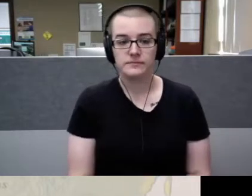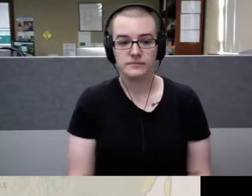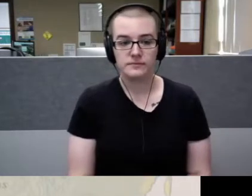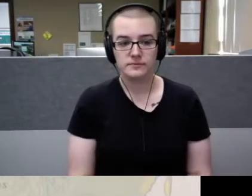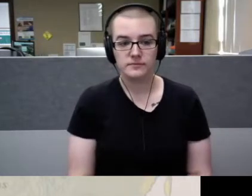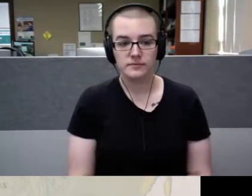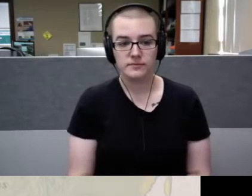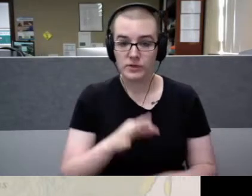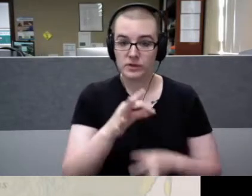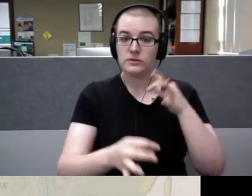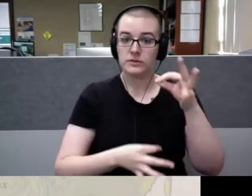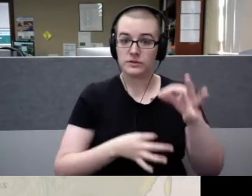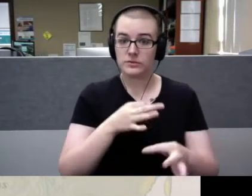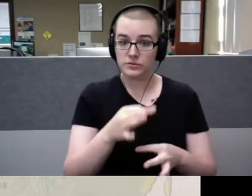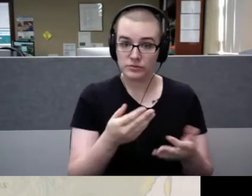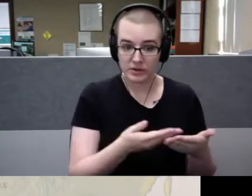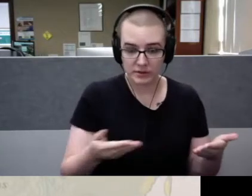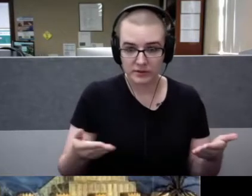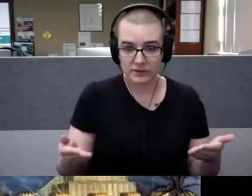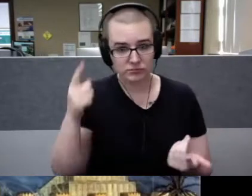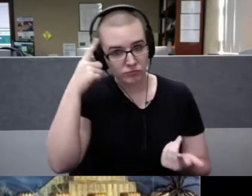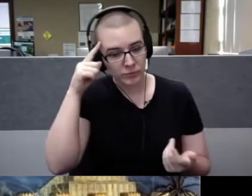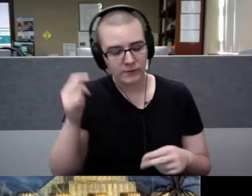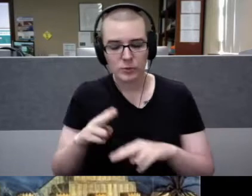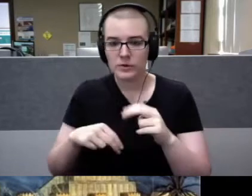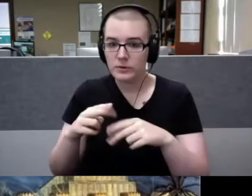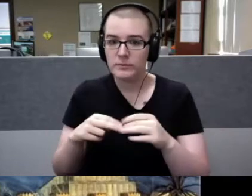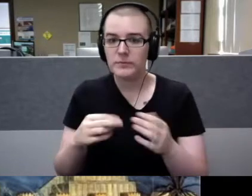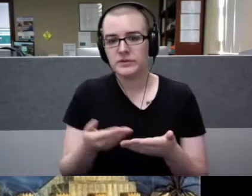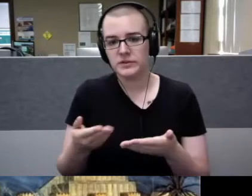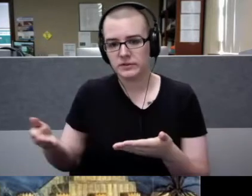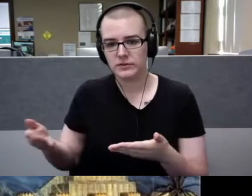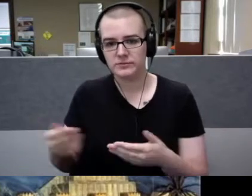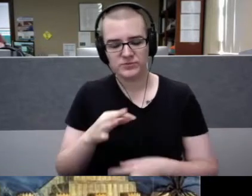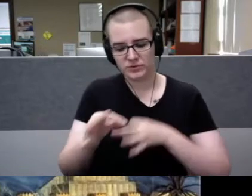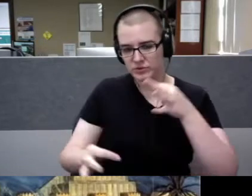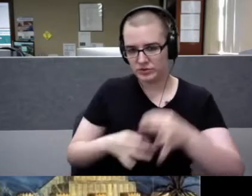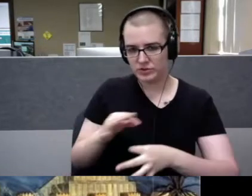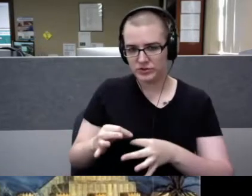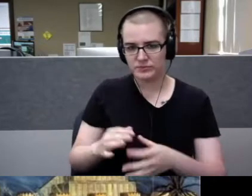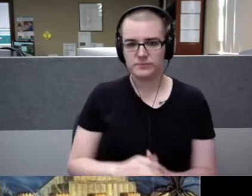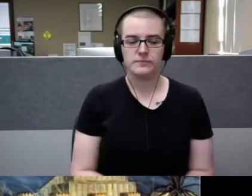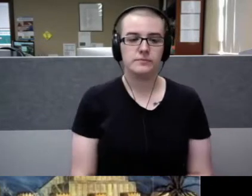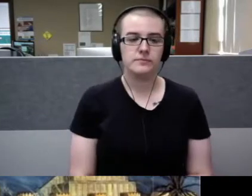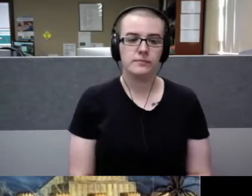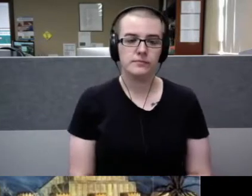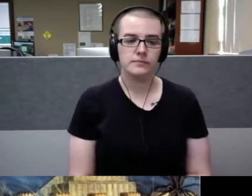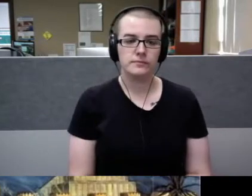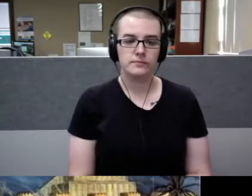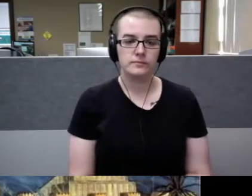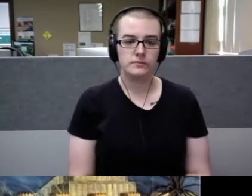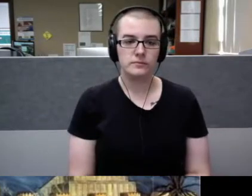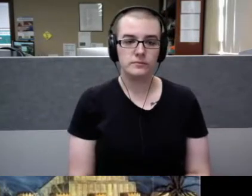these goods for those building materials that they needed. Now, when we're talking about civilizations, the